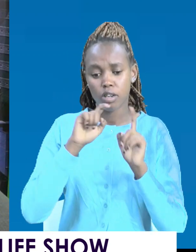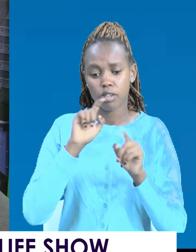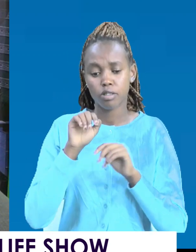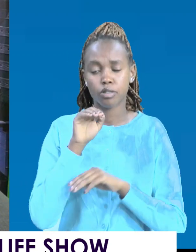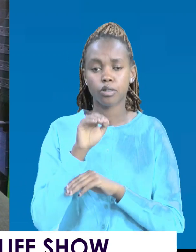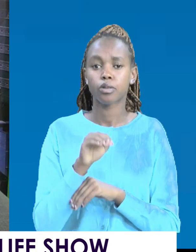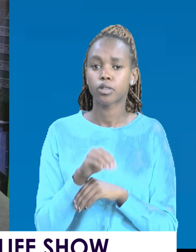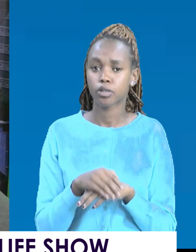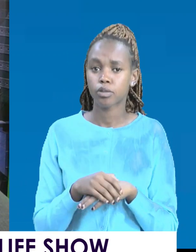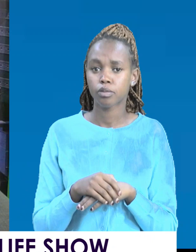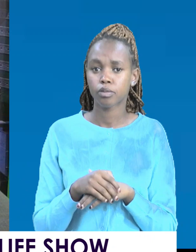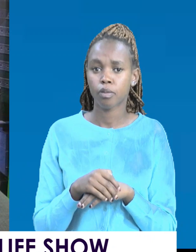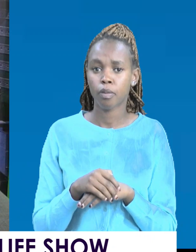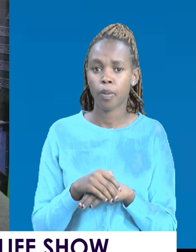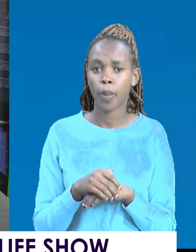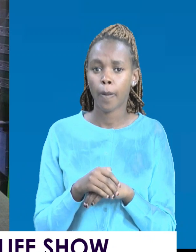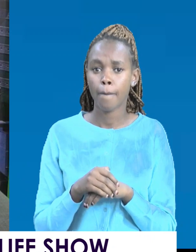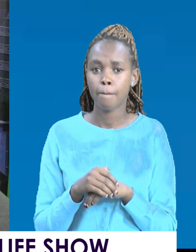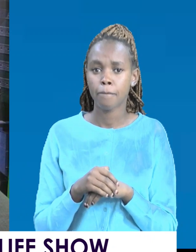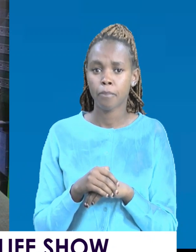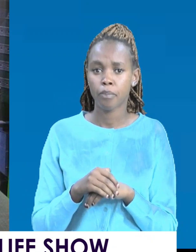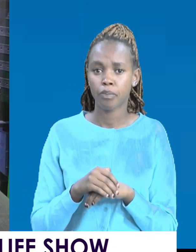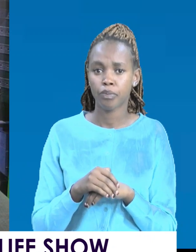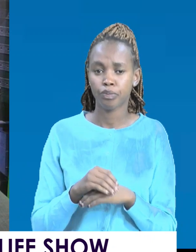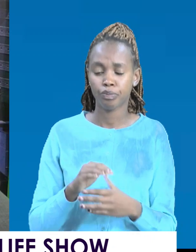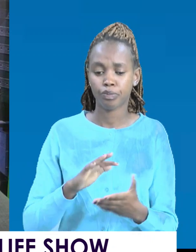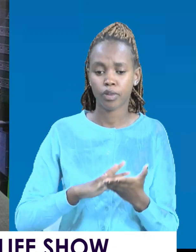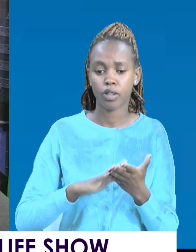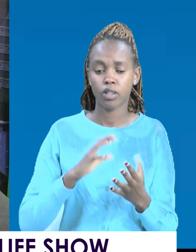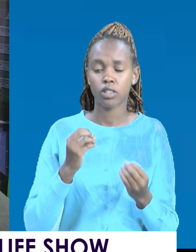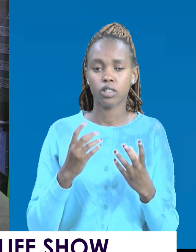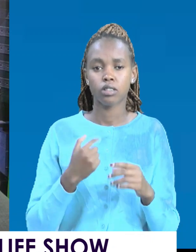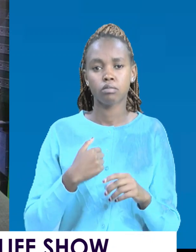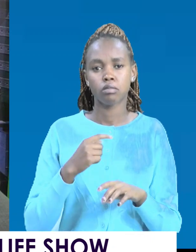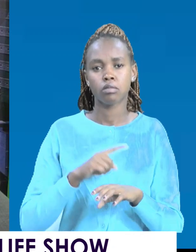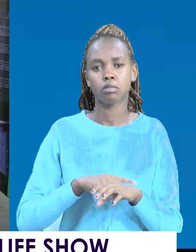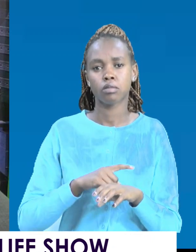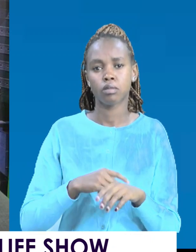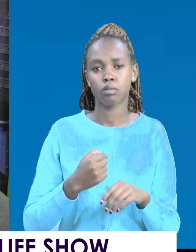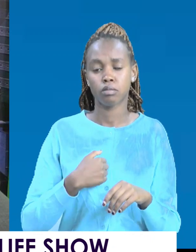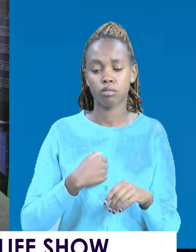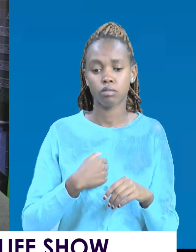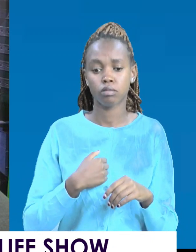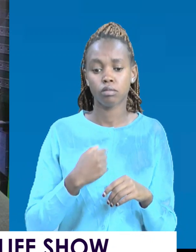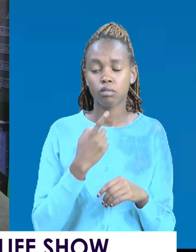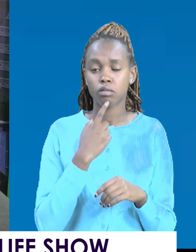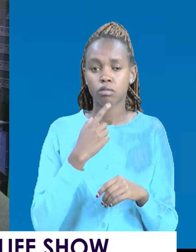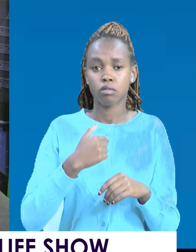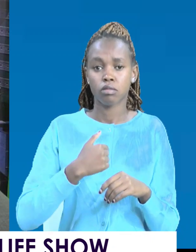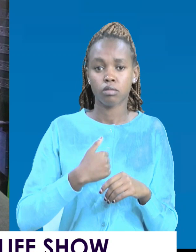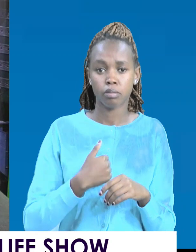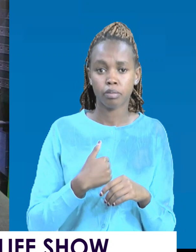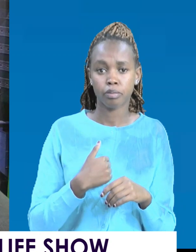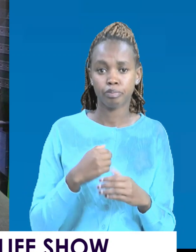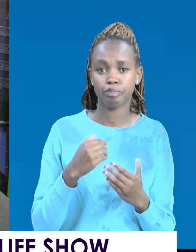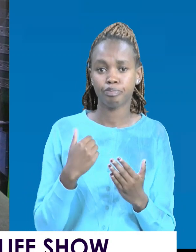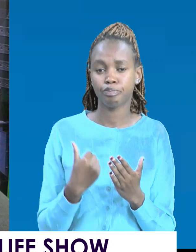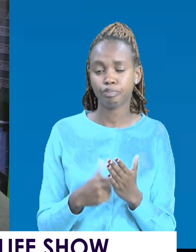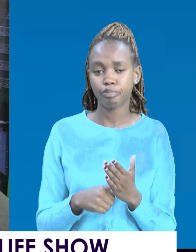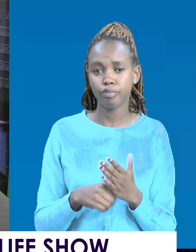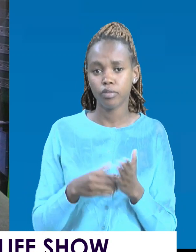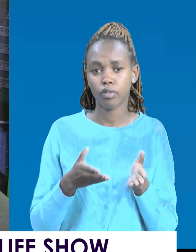of interrogating yourself? Many times I tell myself, I am the problem here. Start by solving